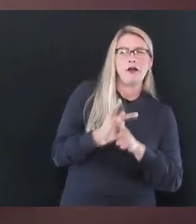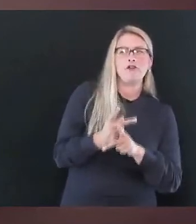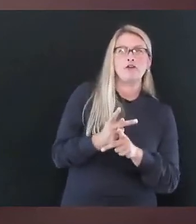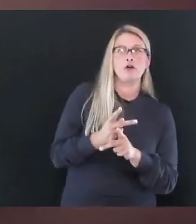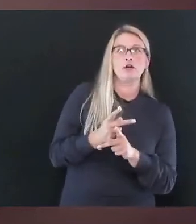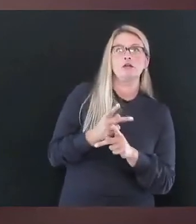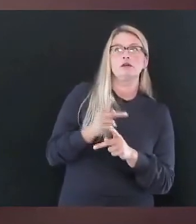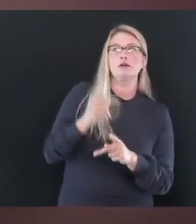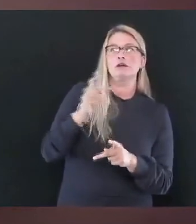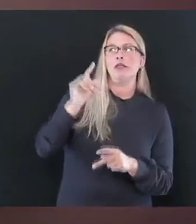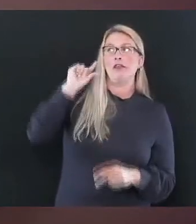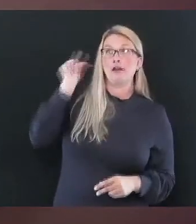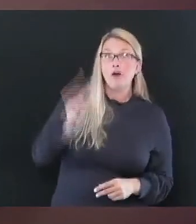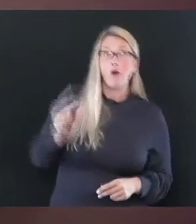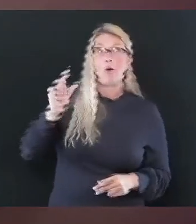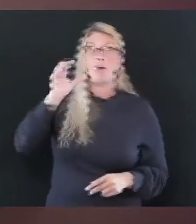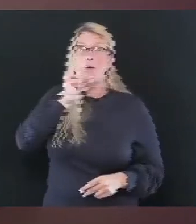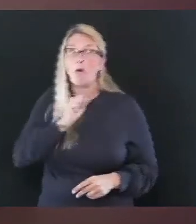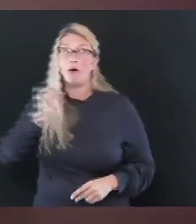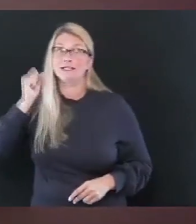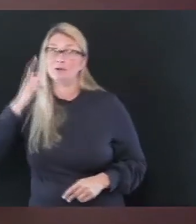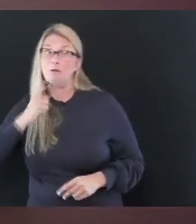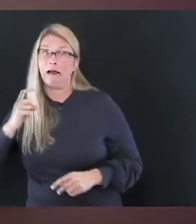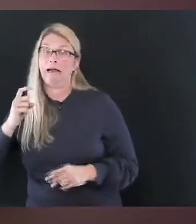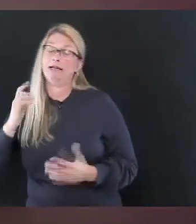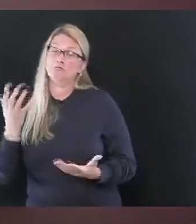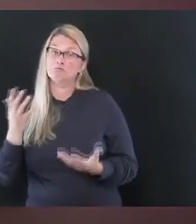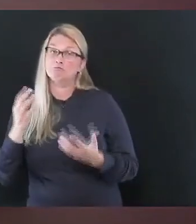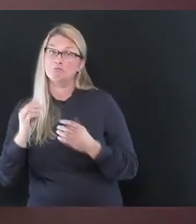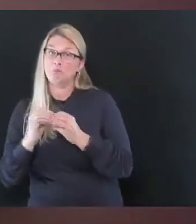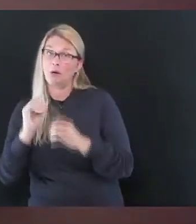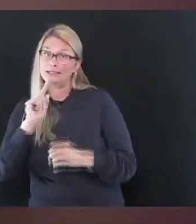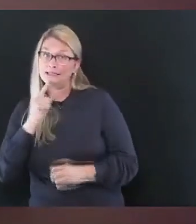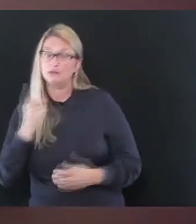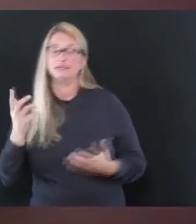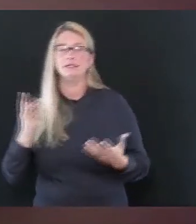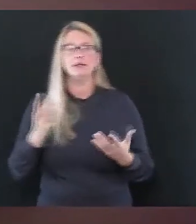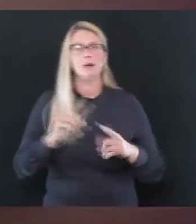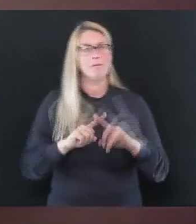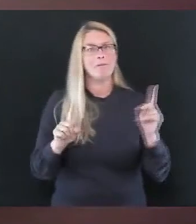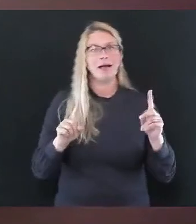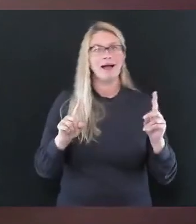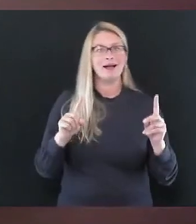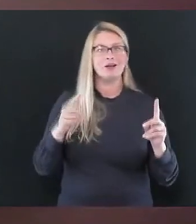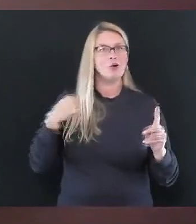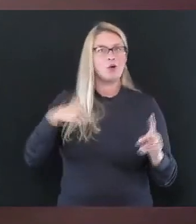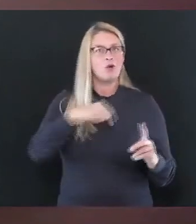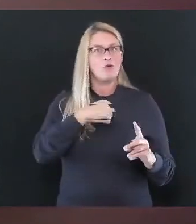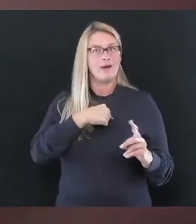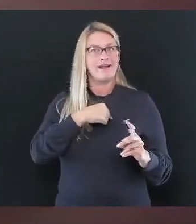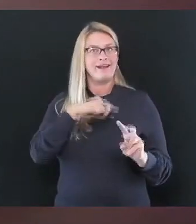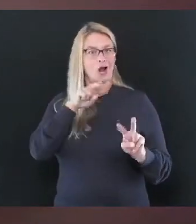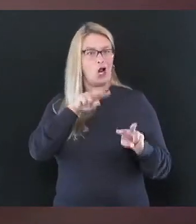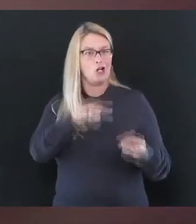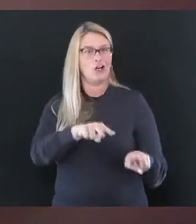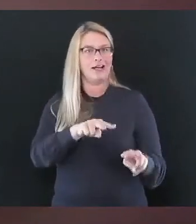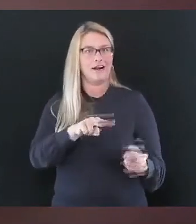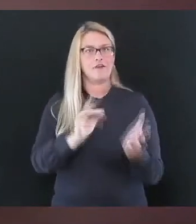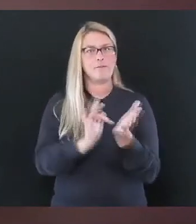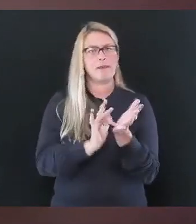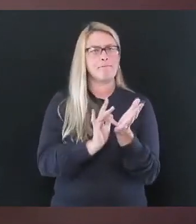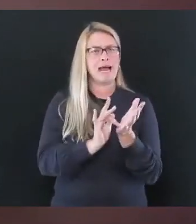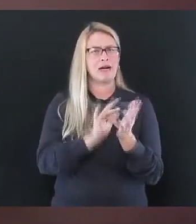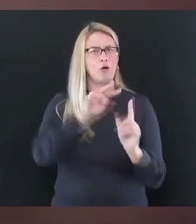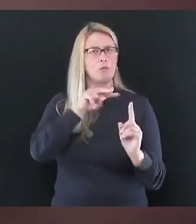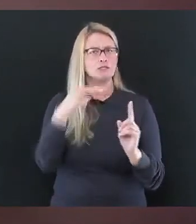the gold and the orange and the red. You know, the way that we look at it from a medical standpoint or a public health